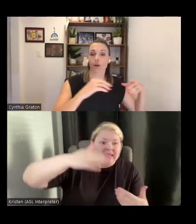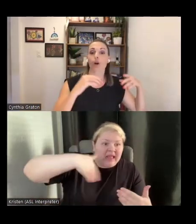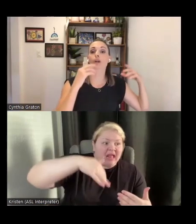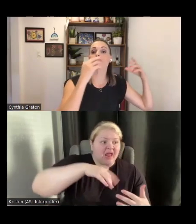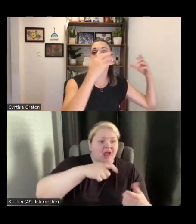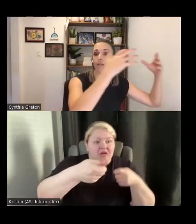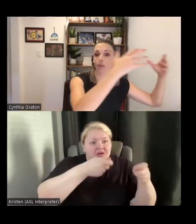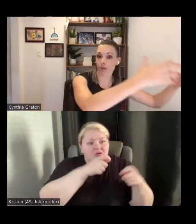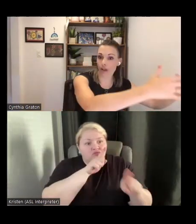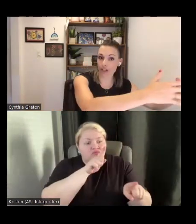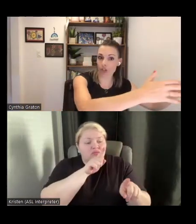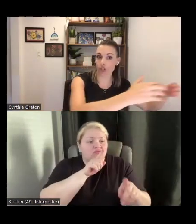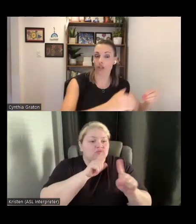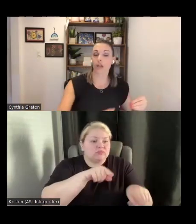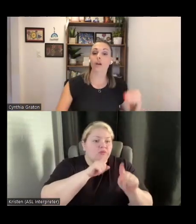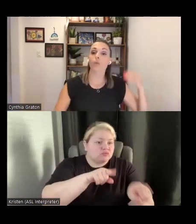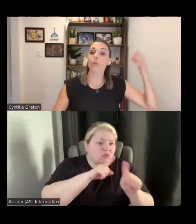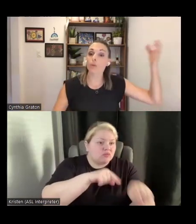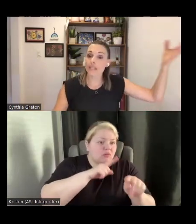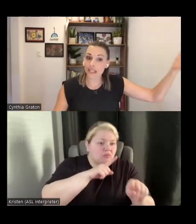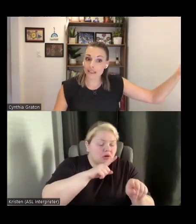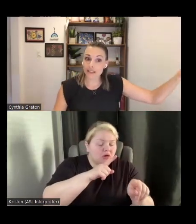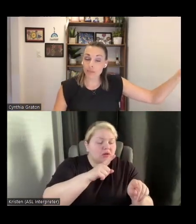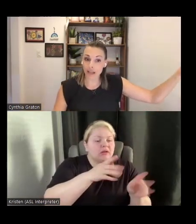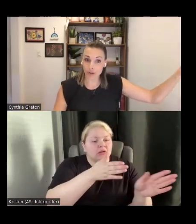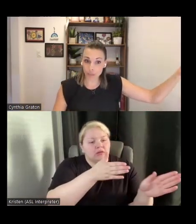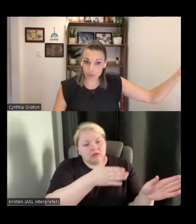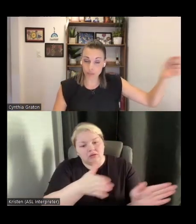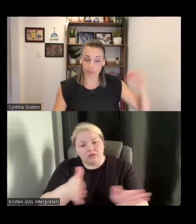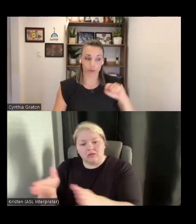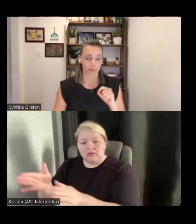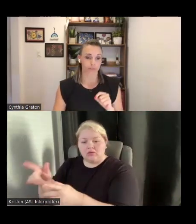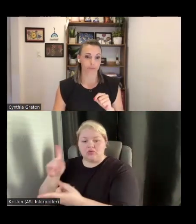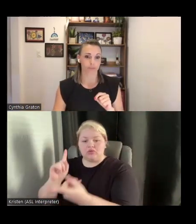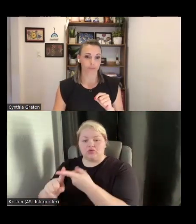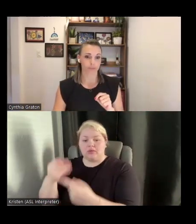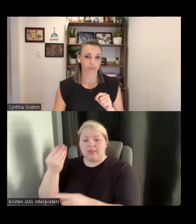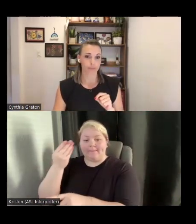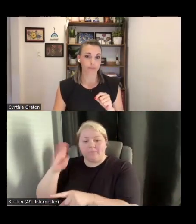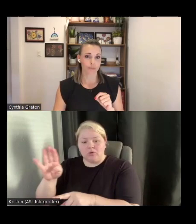proactive early intervention represented by the blue bubble.